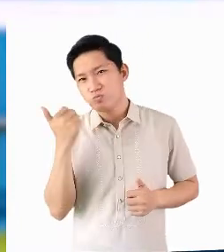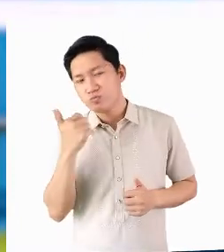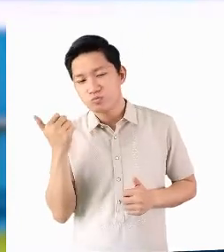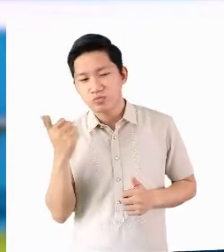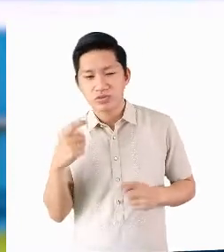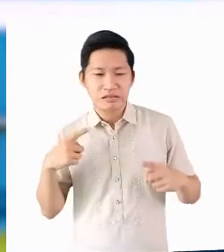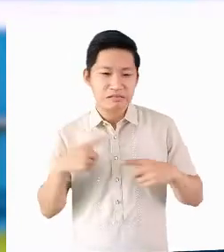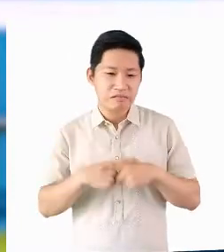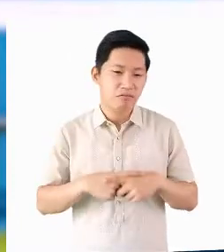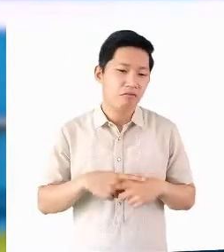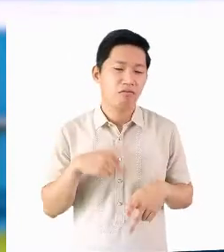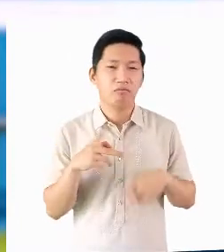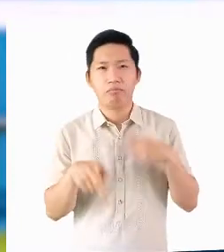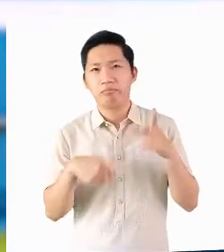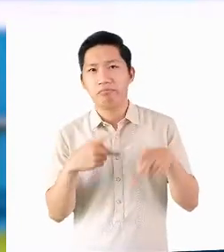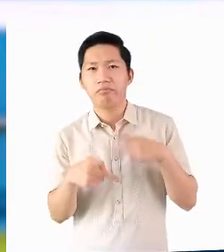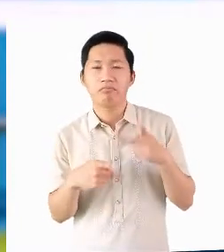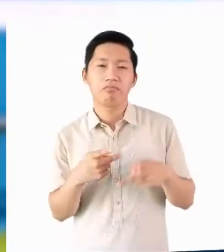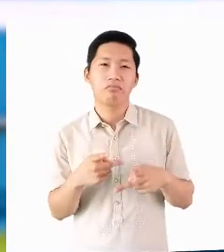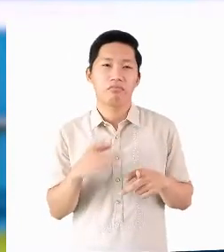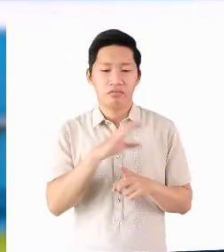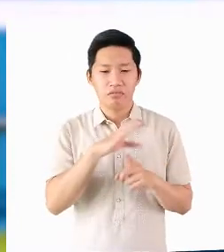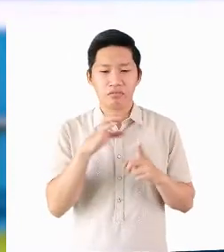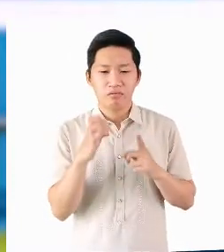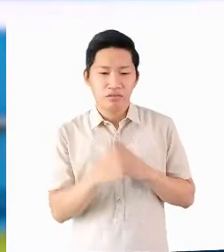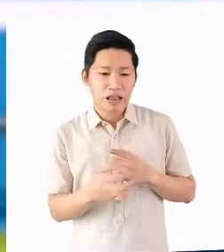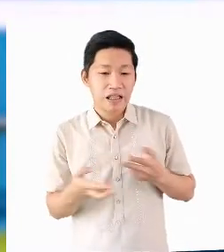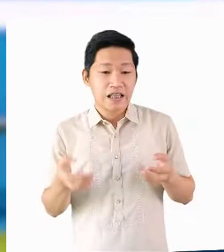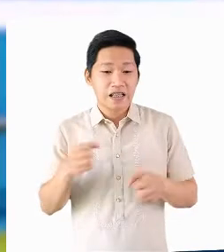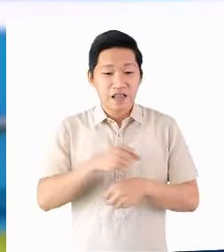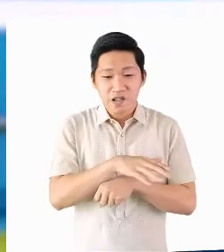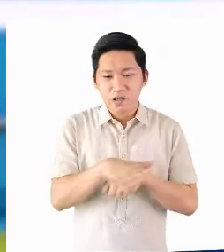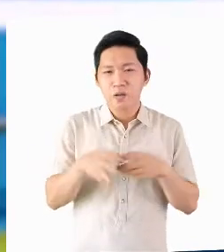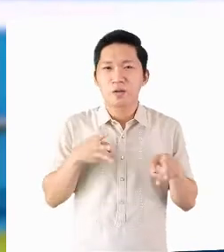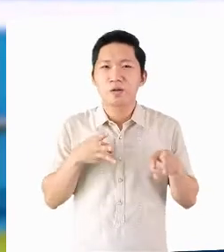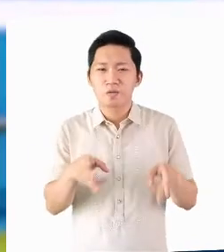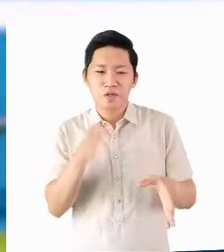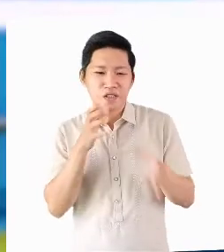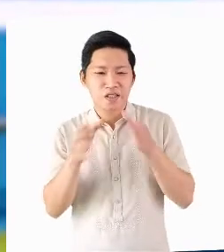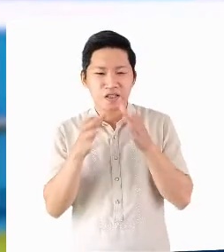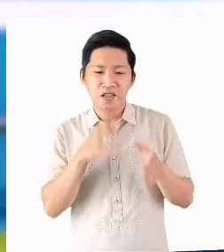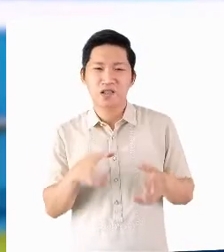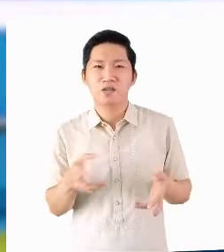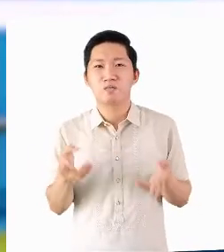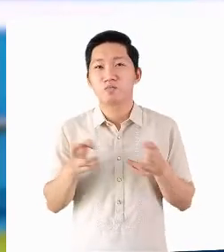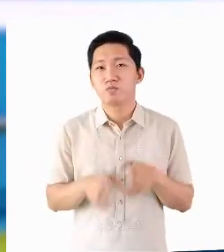People's cultures affect the way they communicate and relate to others.